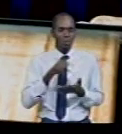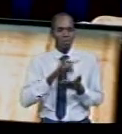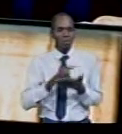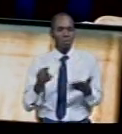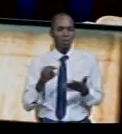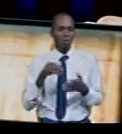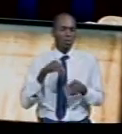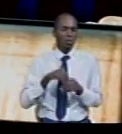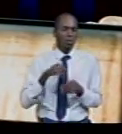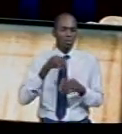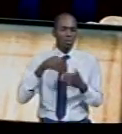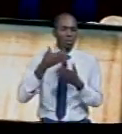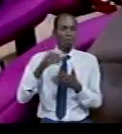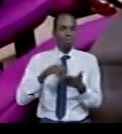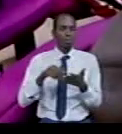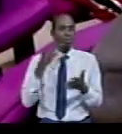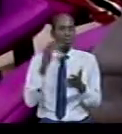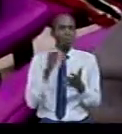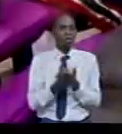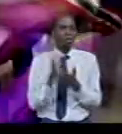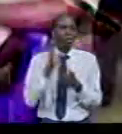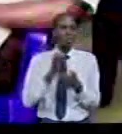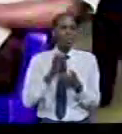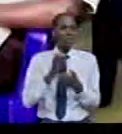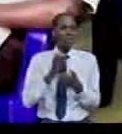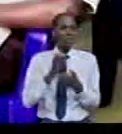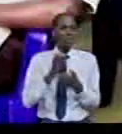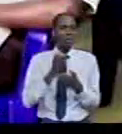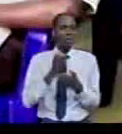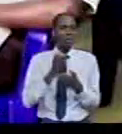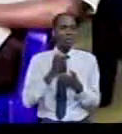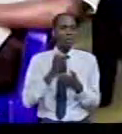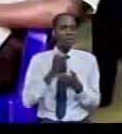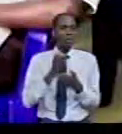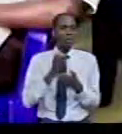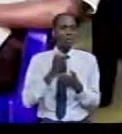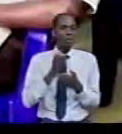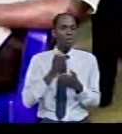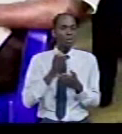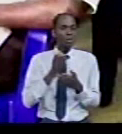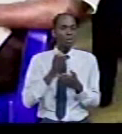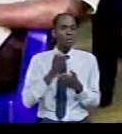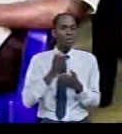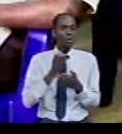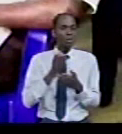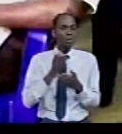in Damascus there, he was getting stronger, and he confounded the